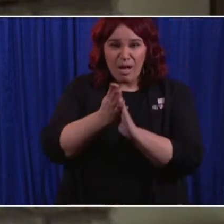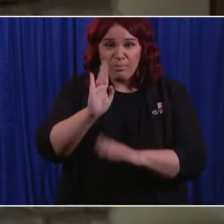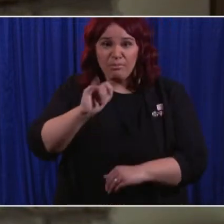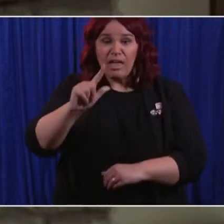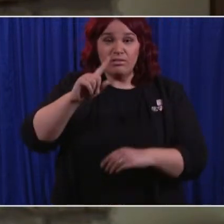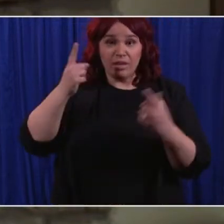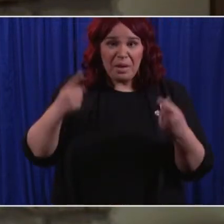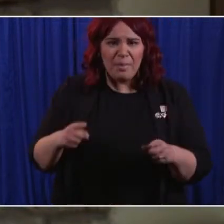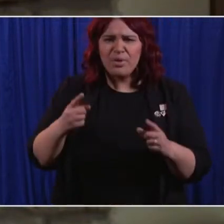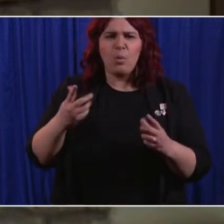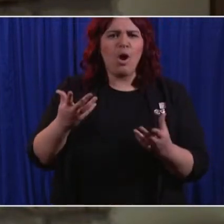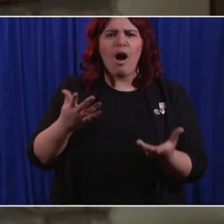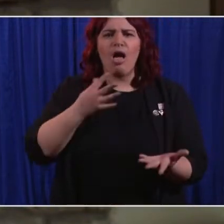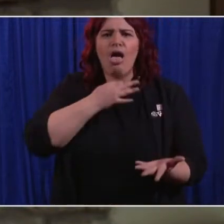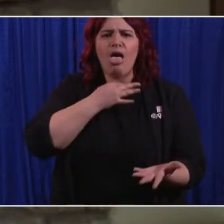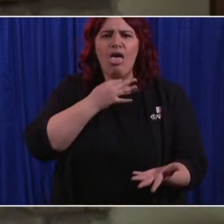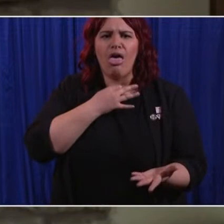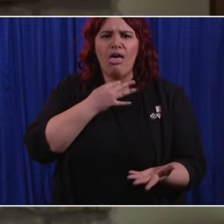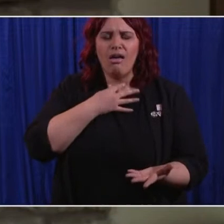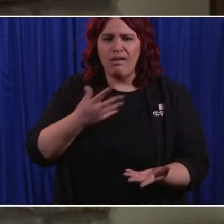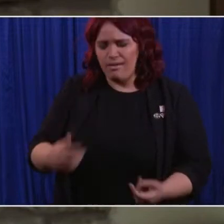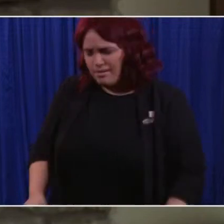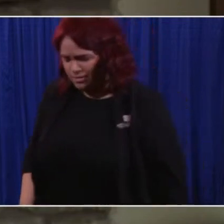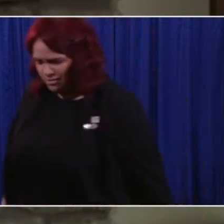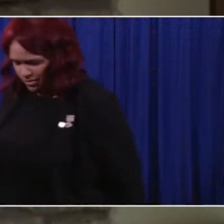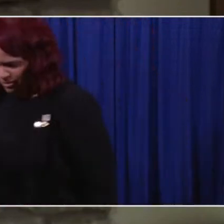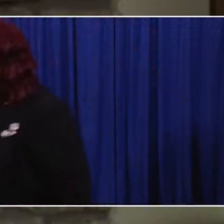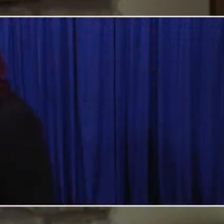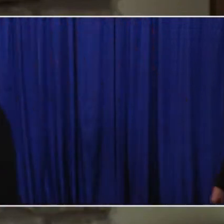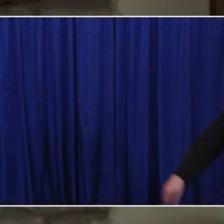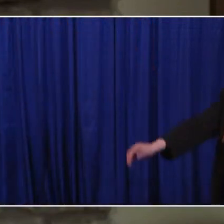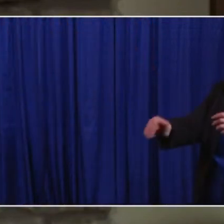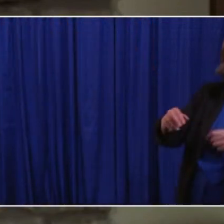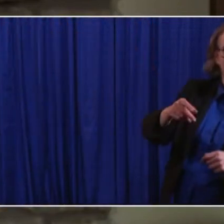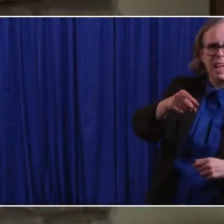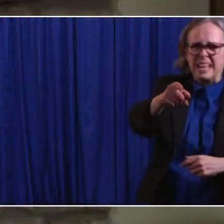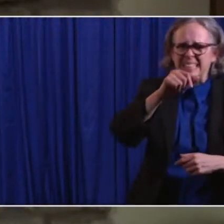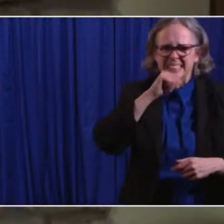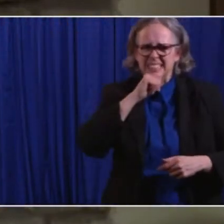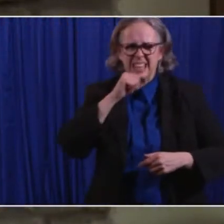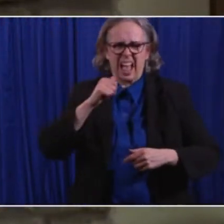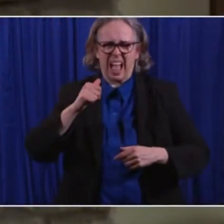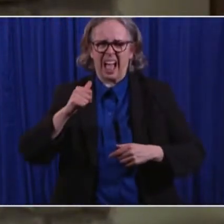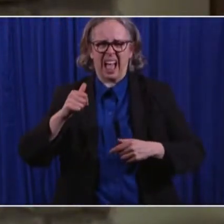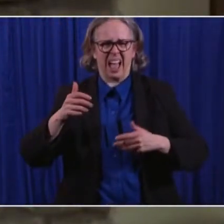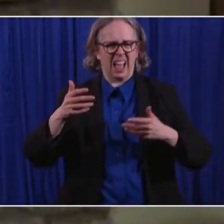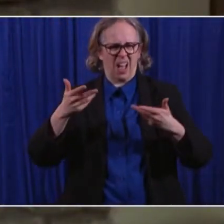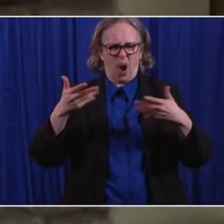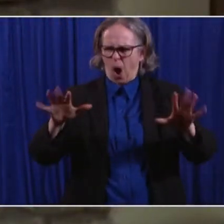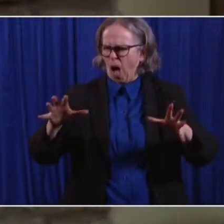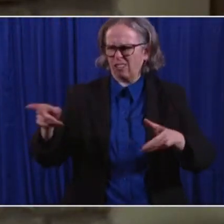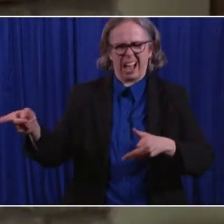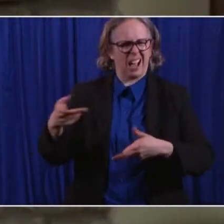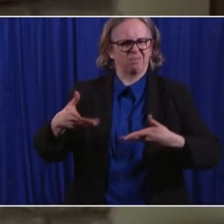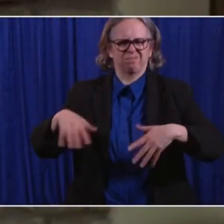that did it. I think they were going to do that anyway. I talked to them about accessing more